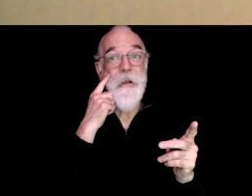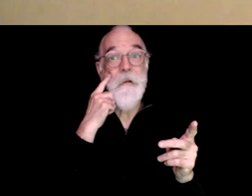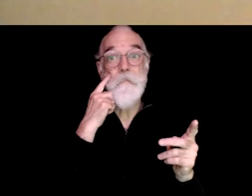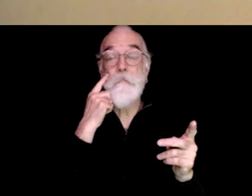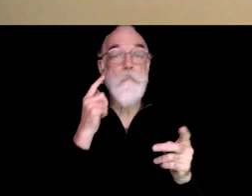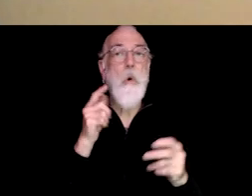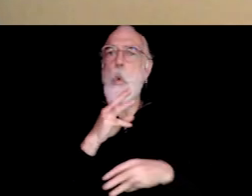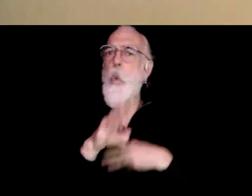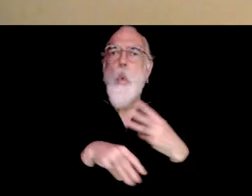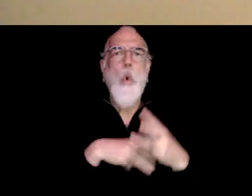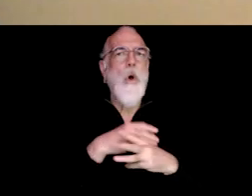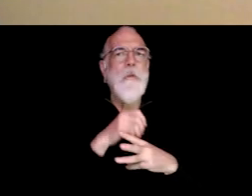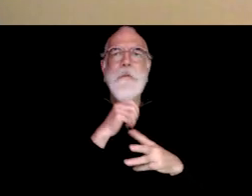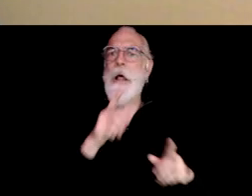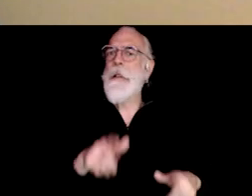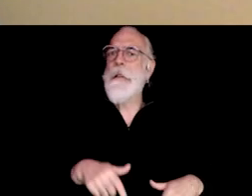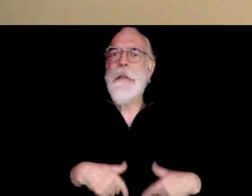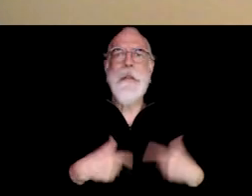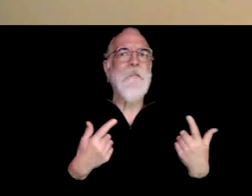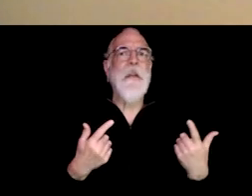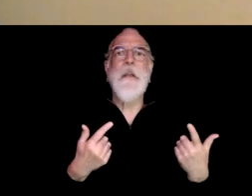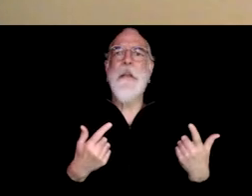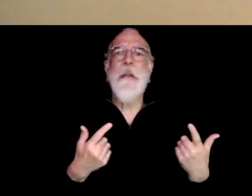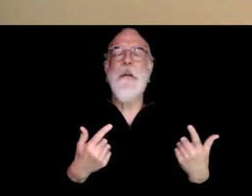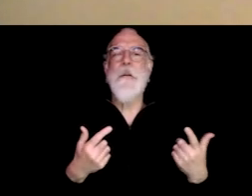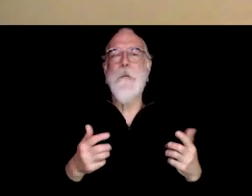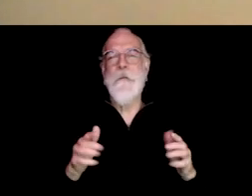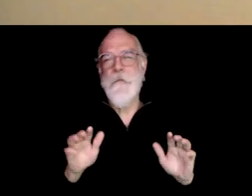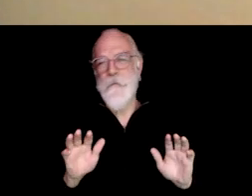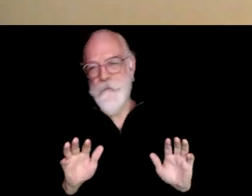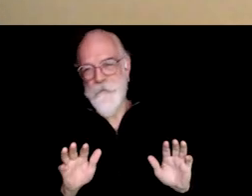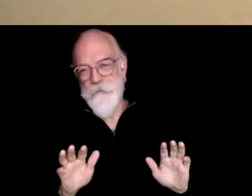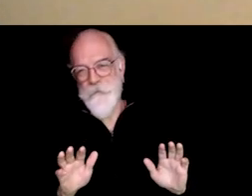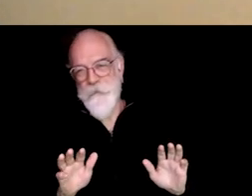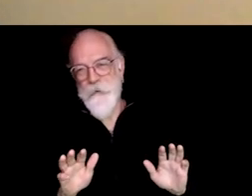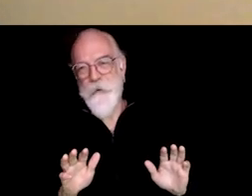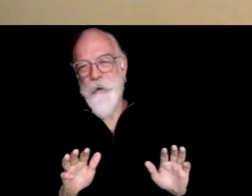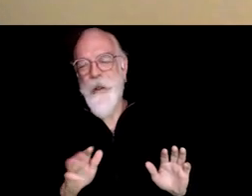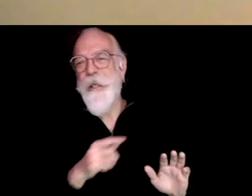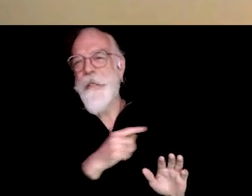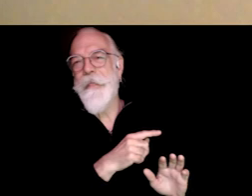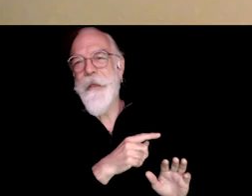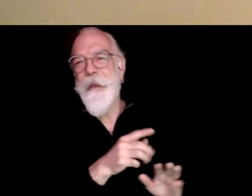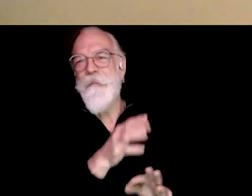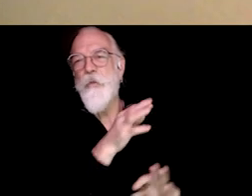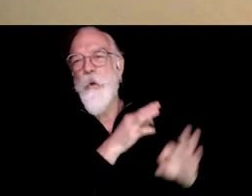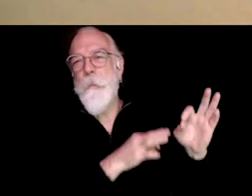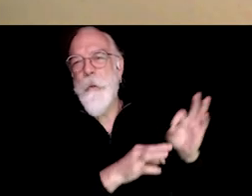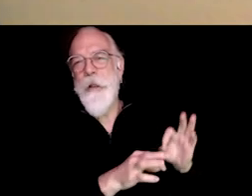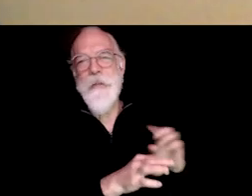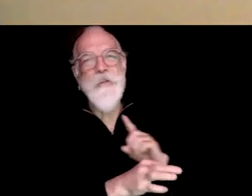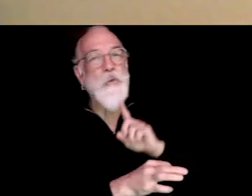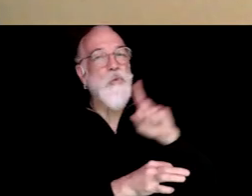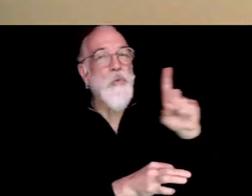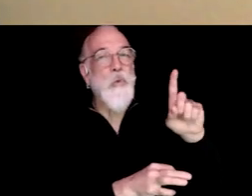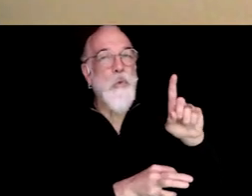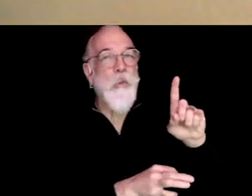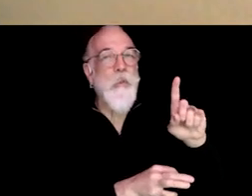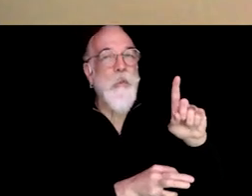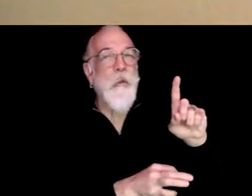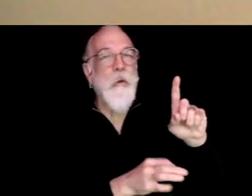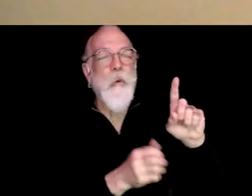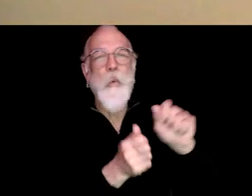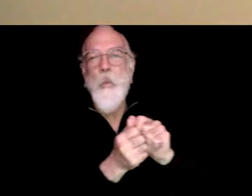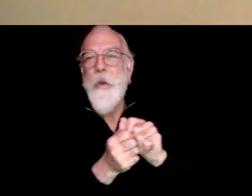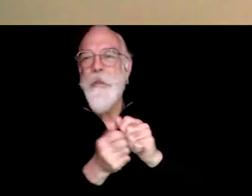with forgotten truth. Others replace truth with belief. That's why